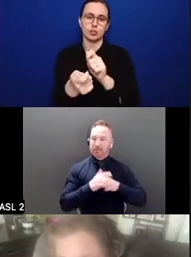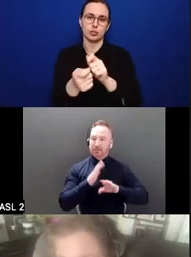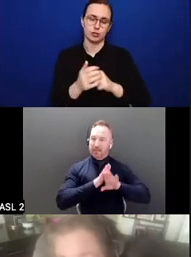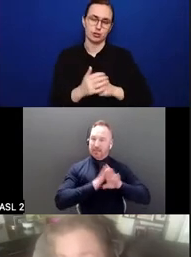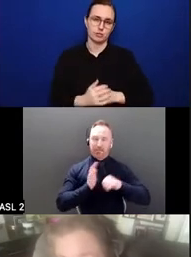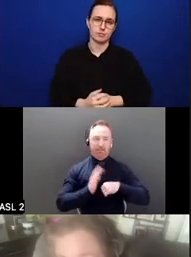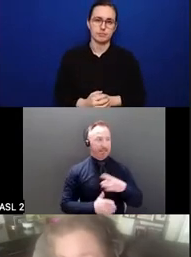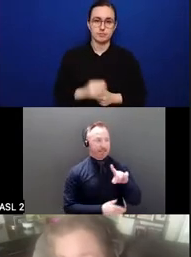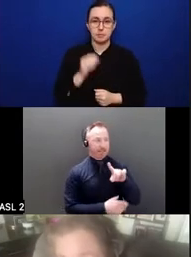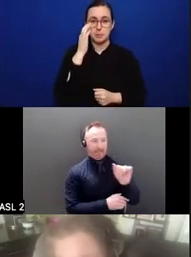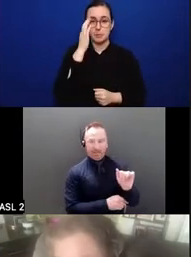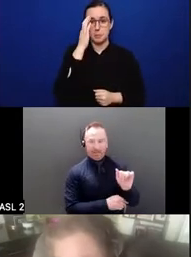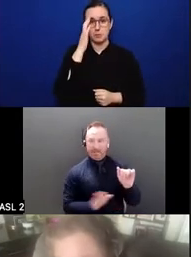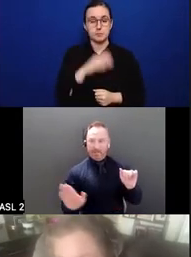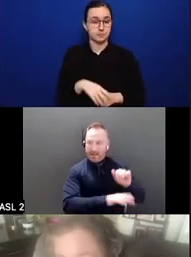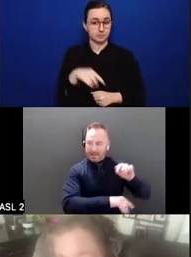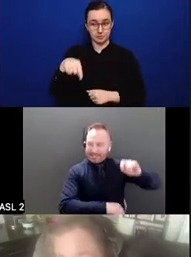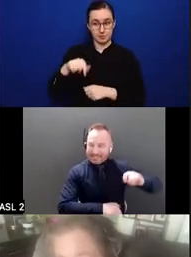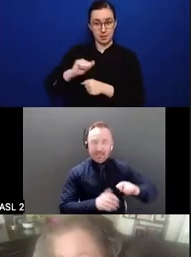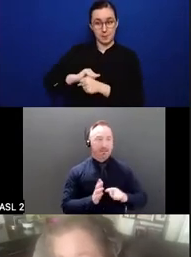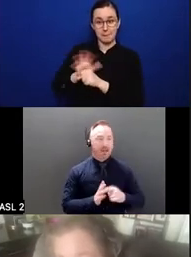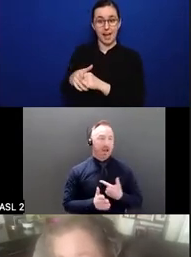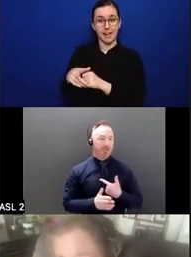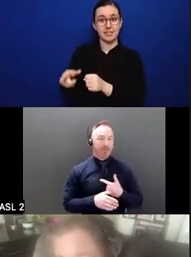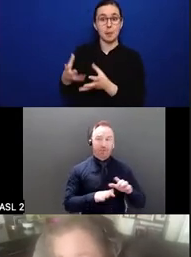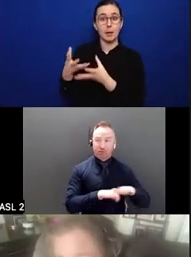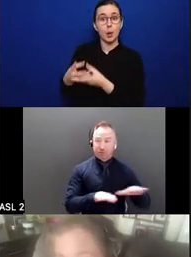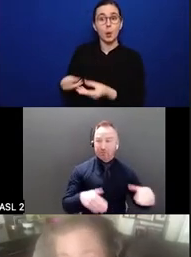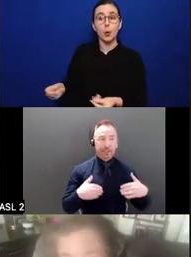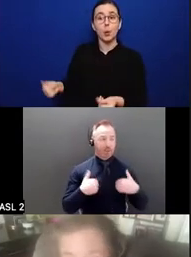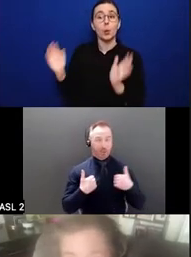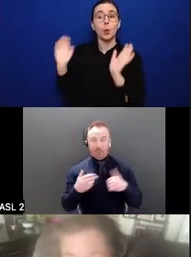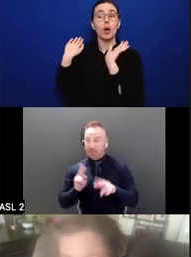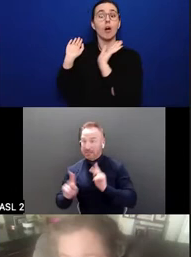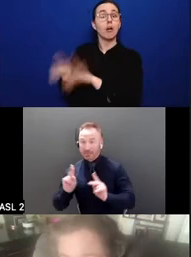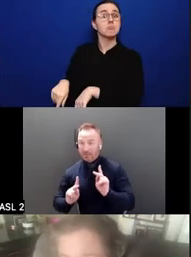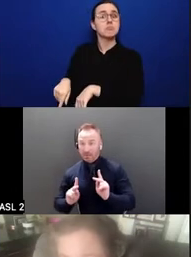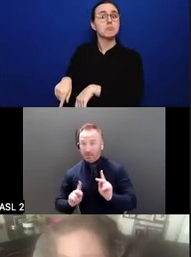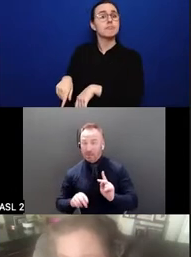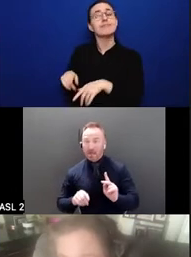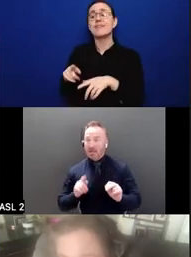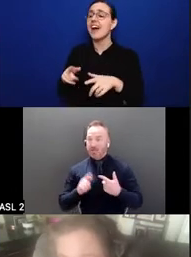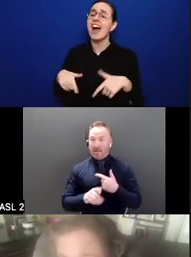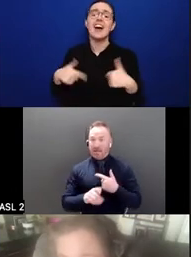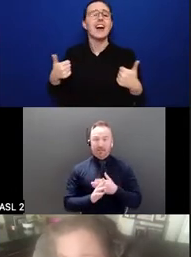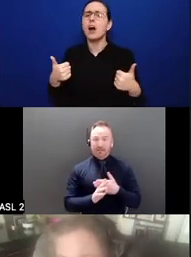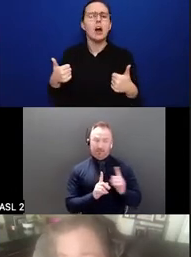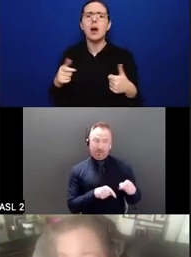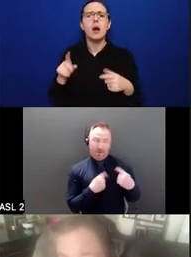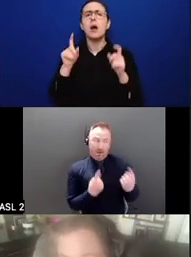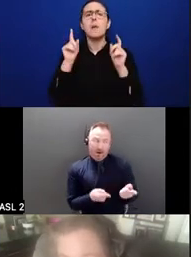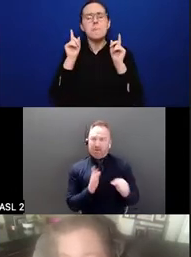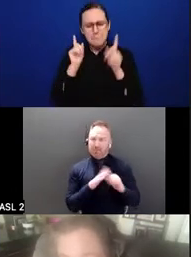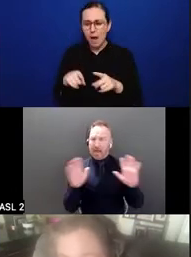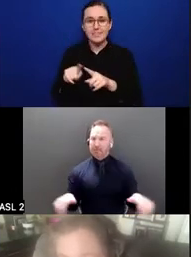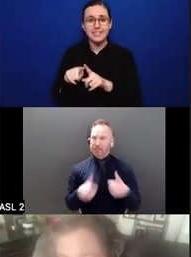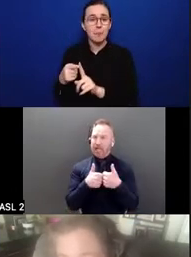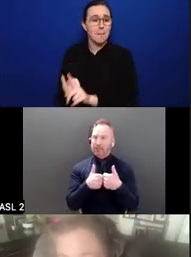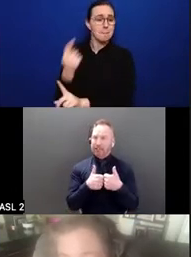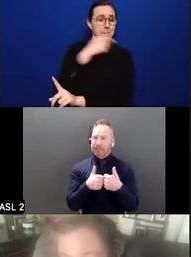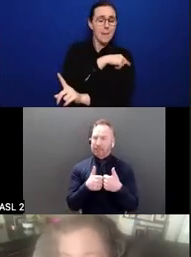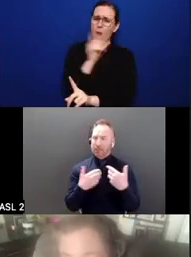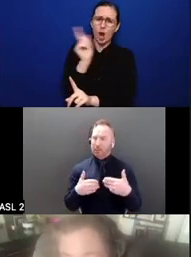people and children and youth after what has been an incredibly challenging time. Ensuring that the